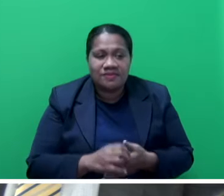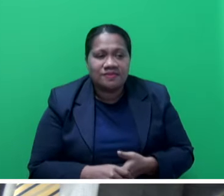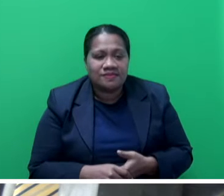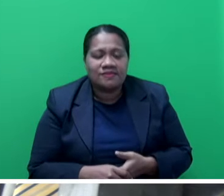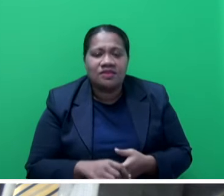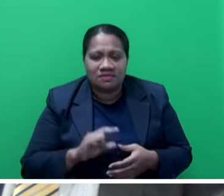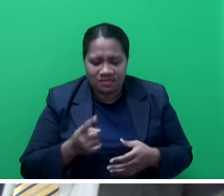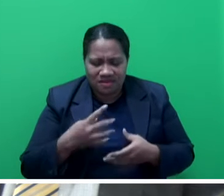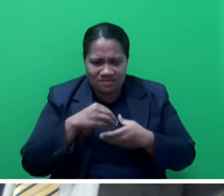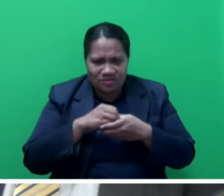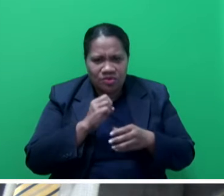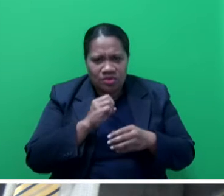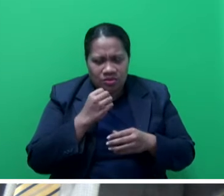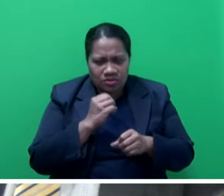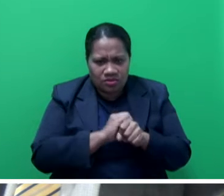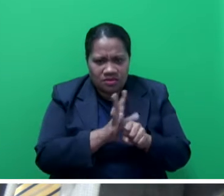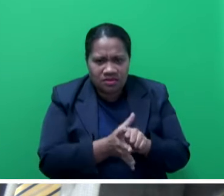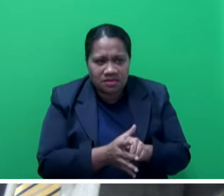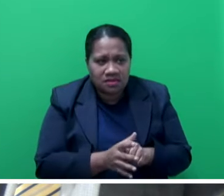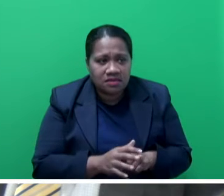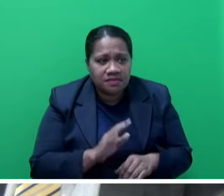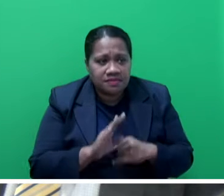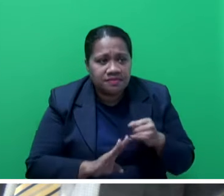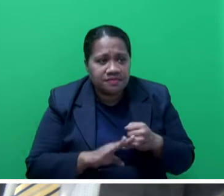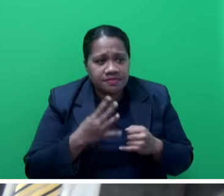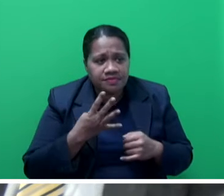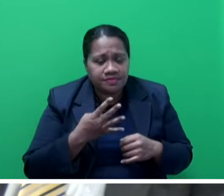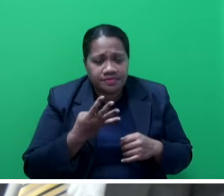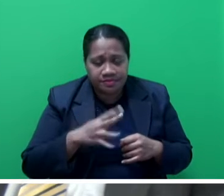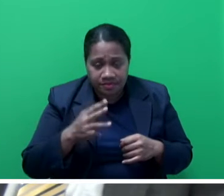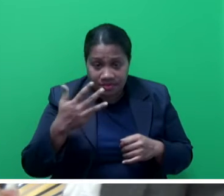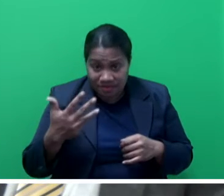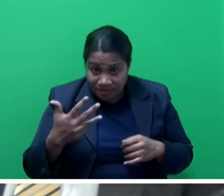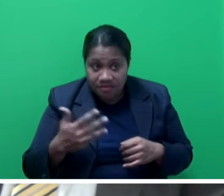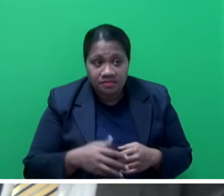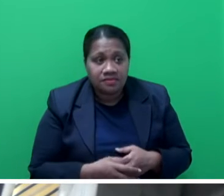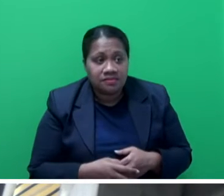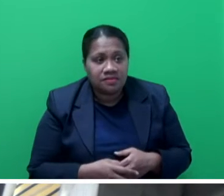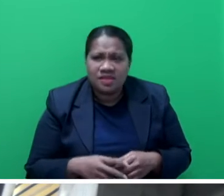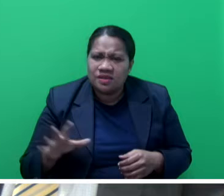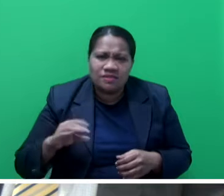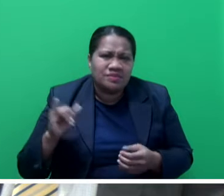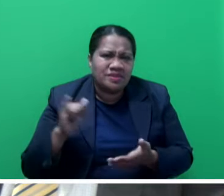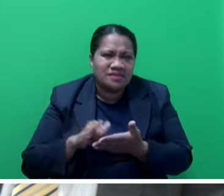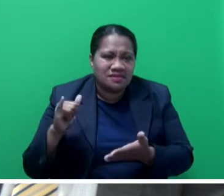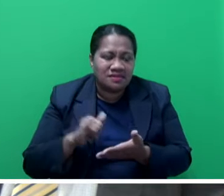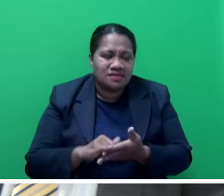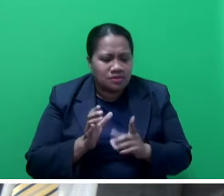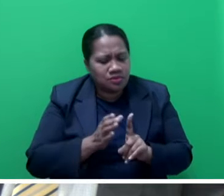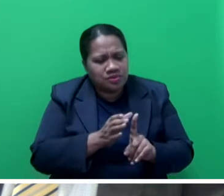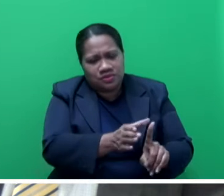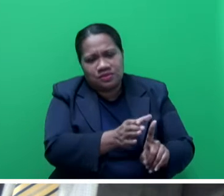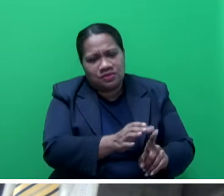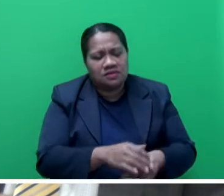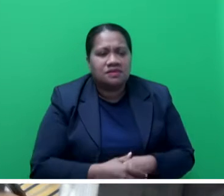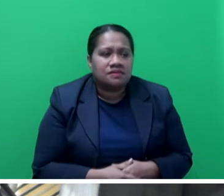COVID-19. The last 49 cases have been international travel associated cases detected in border quarantine.